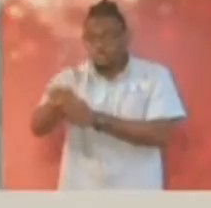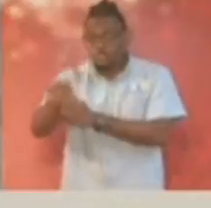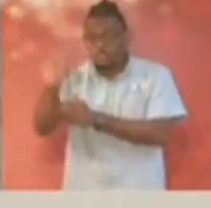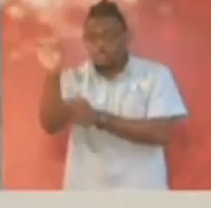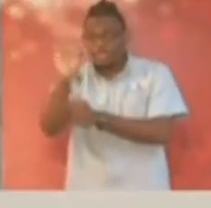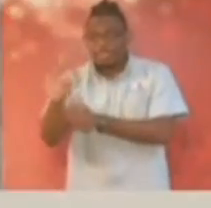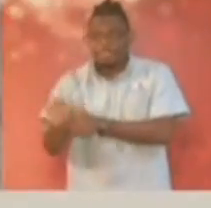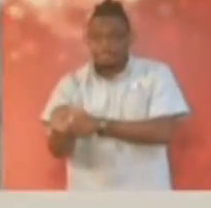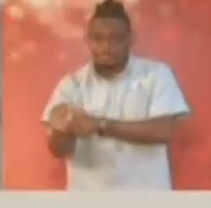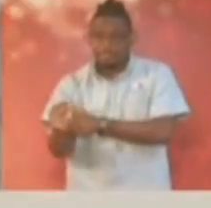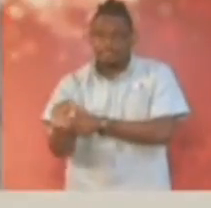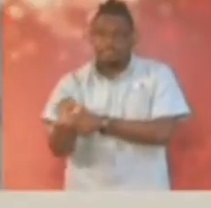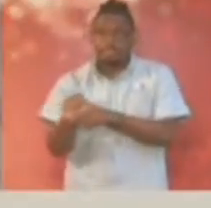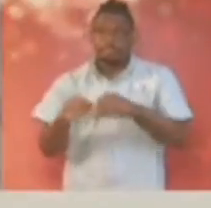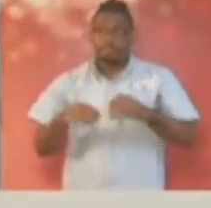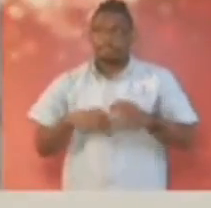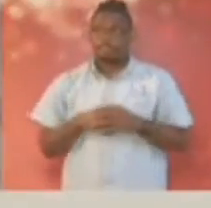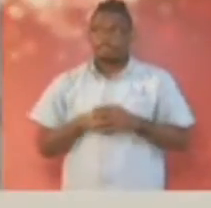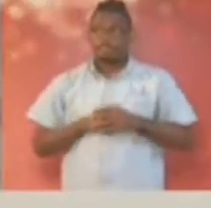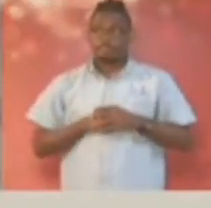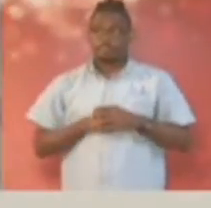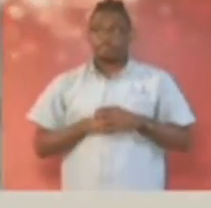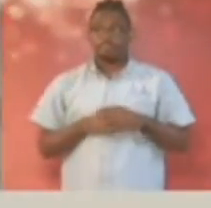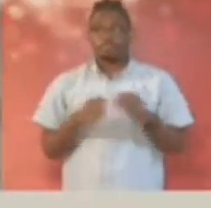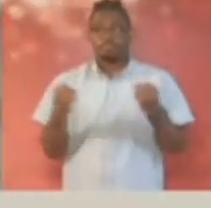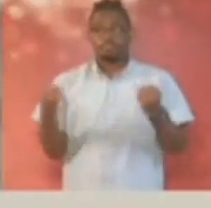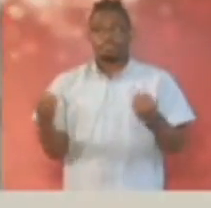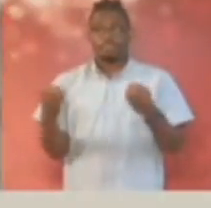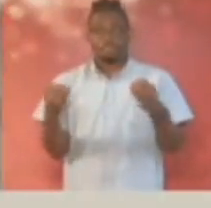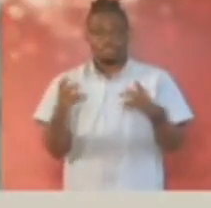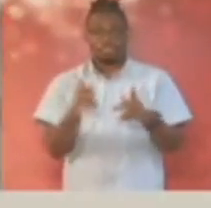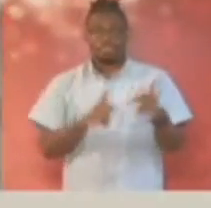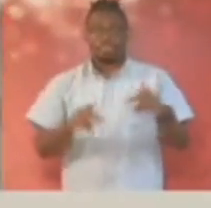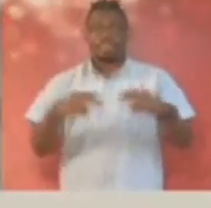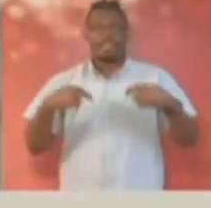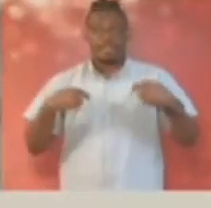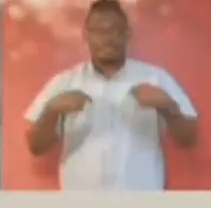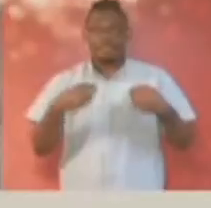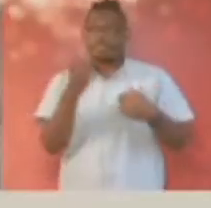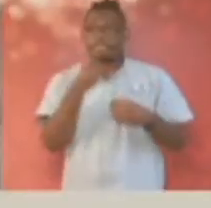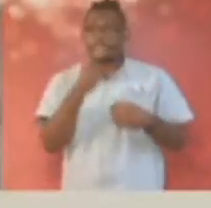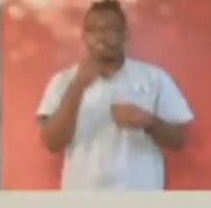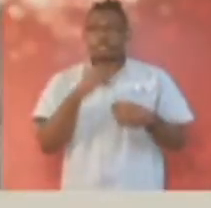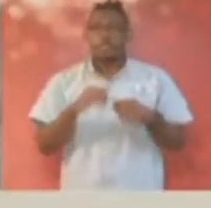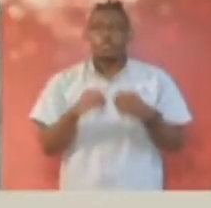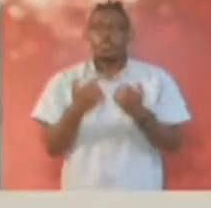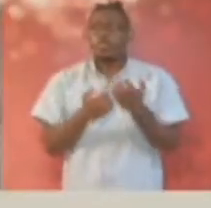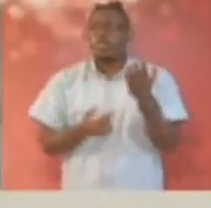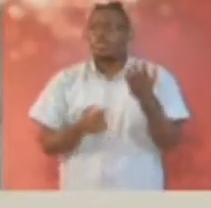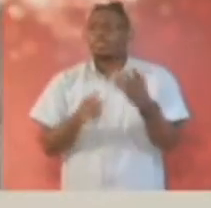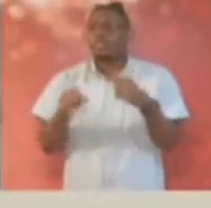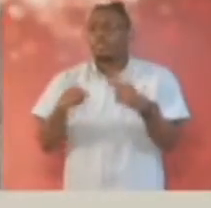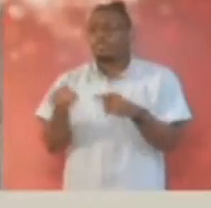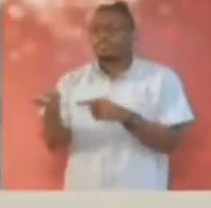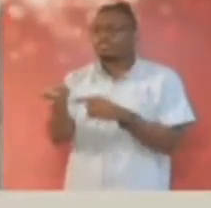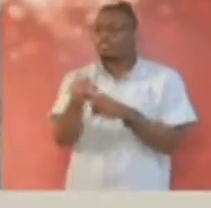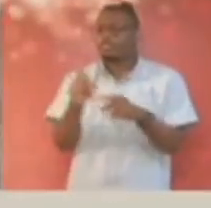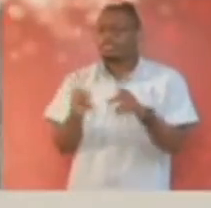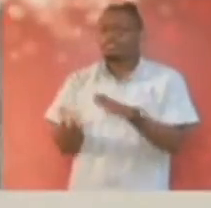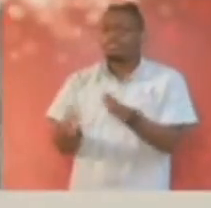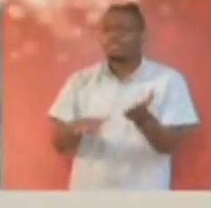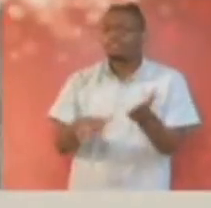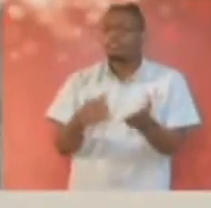So that's the prevalence of the disease. What about mortality of the disease? And a little bit of history too. In